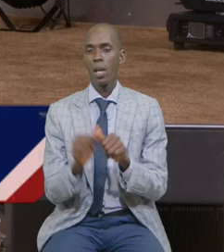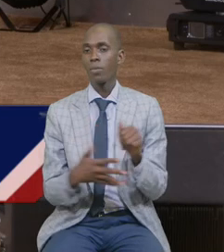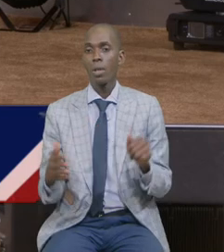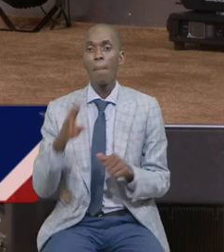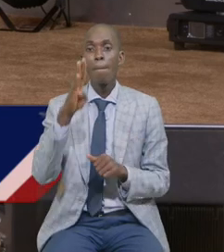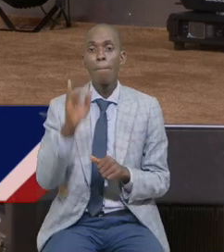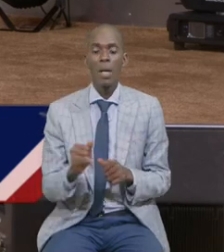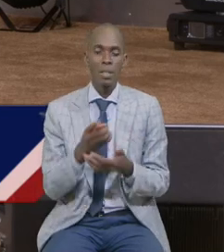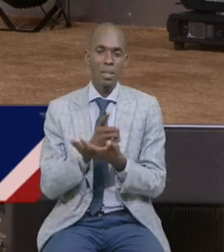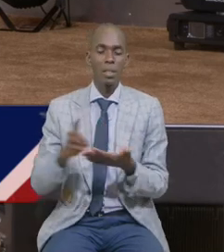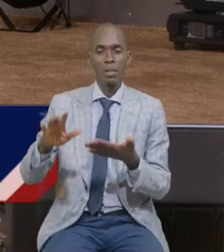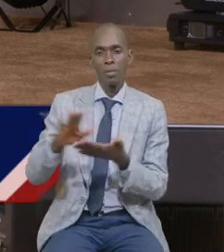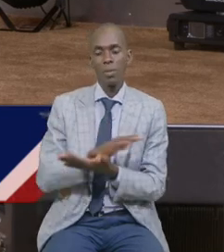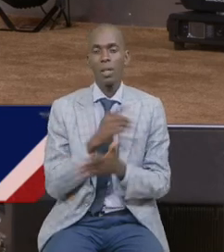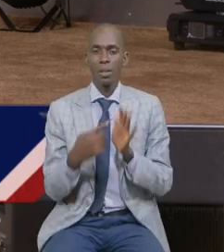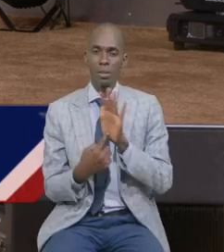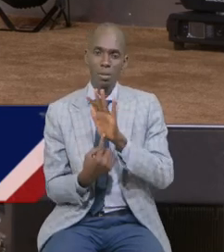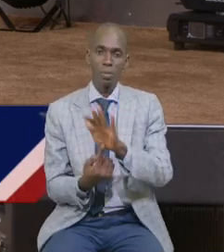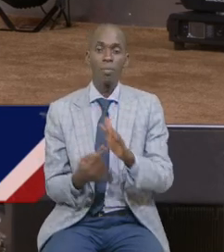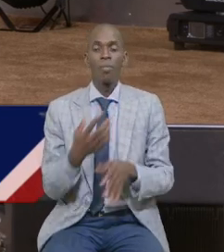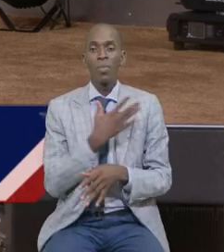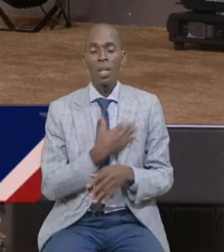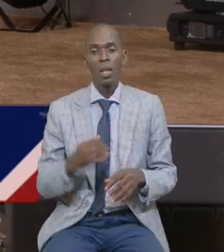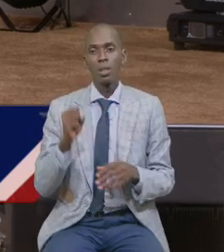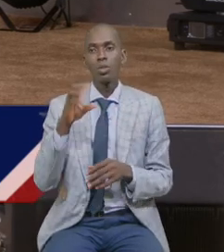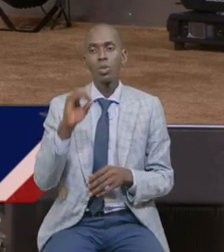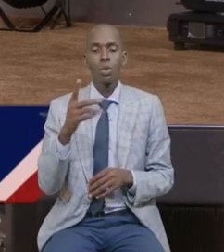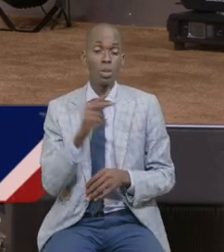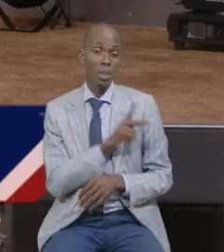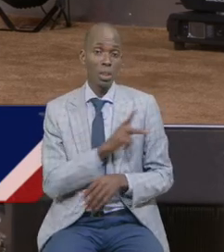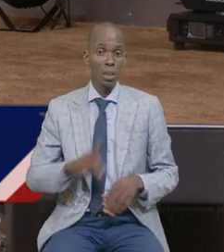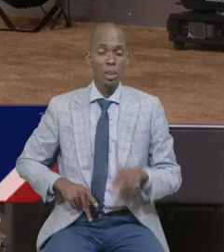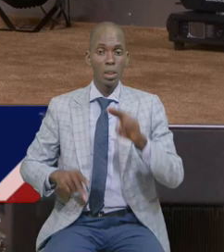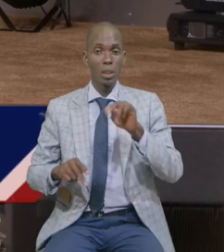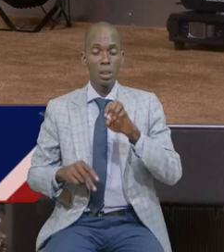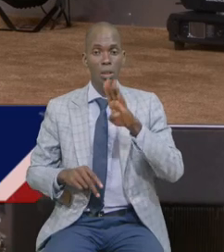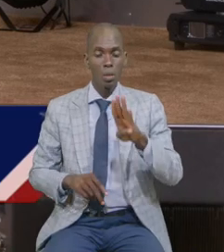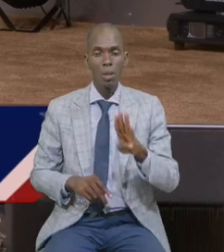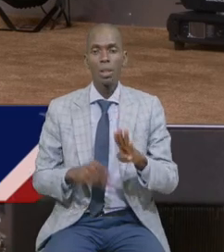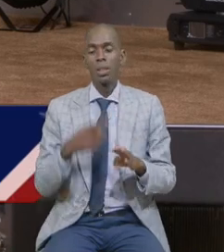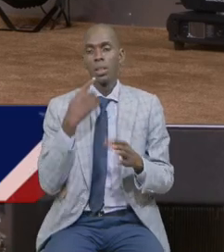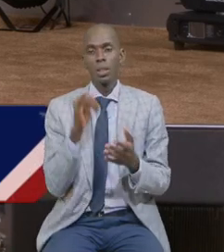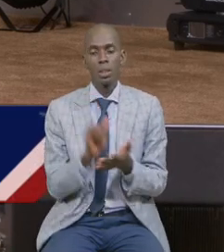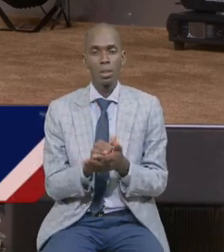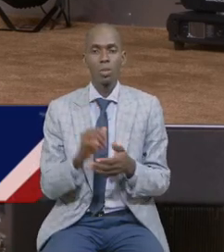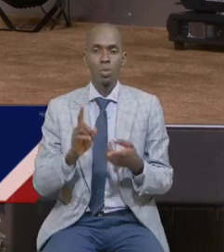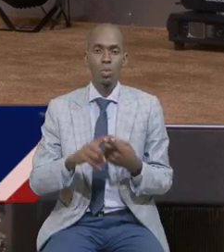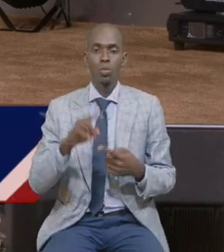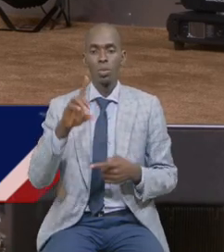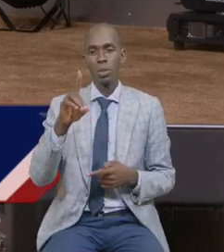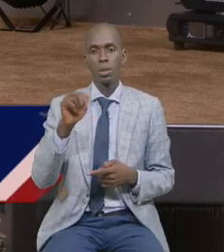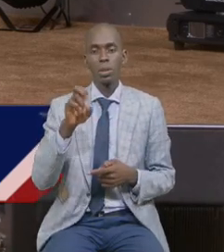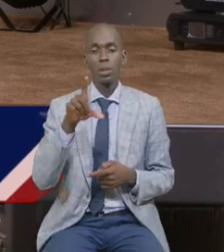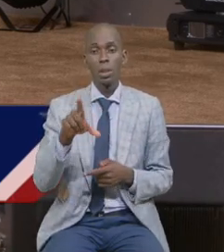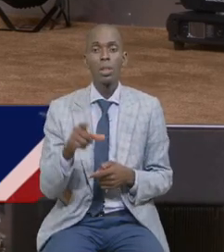divine revelation. And so Nebuchadnezzar himself said unto Daniel, and he said, of a truth,